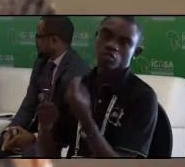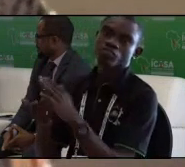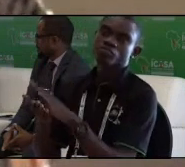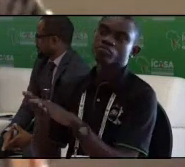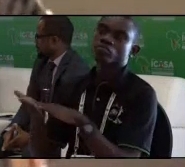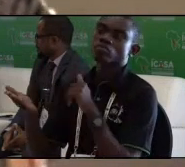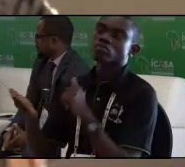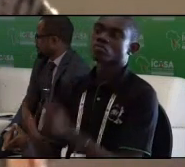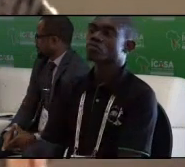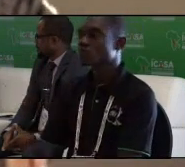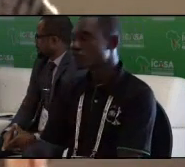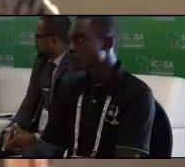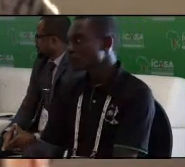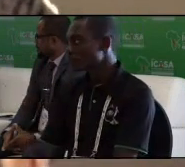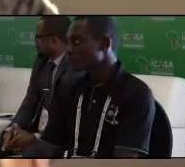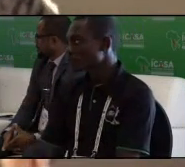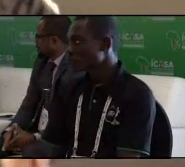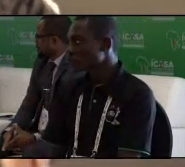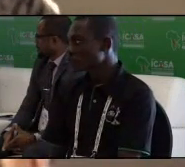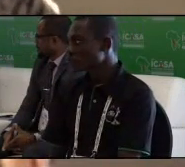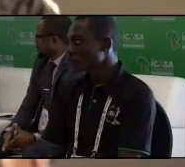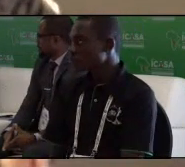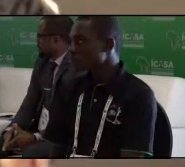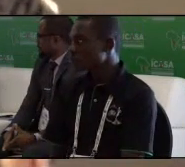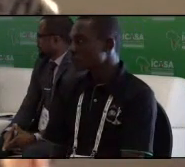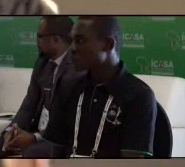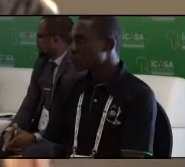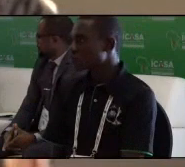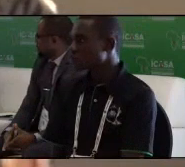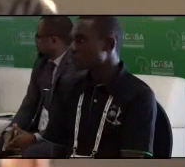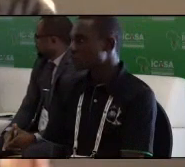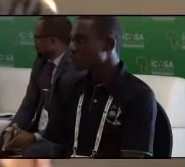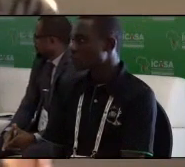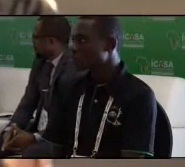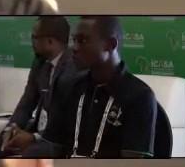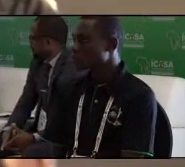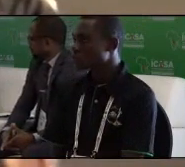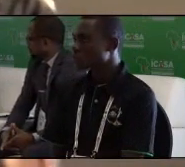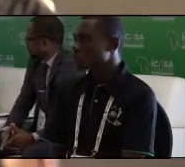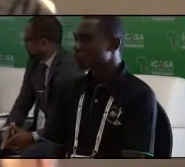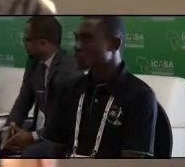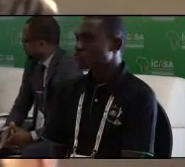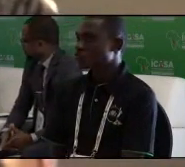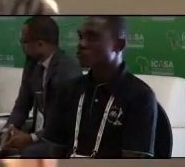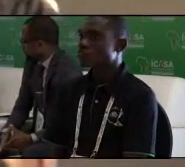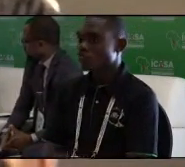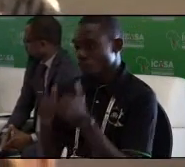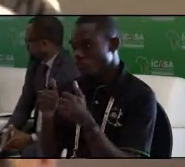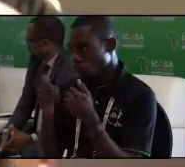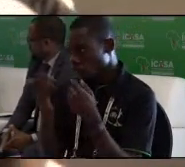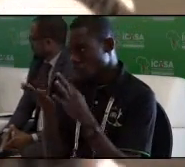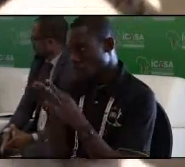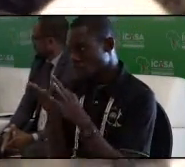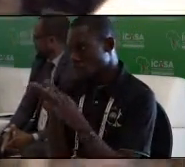products are safe for everyone. Thank you so much. Very interesting perspective from Uganda, where